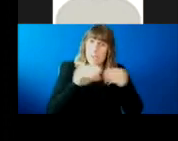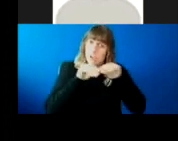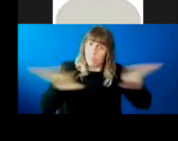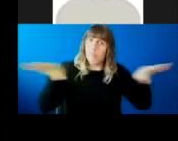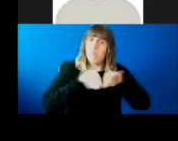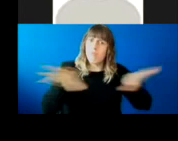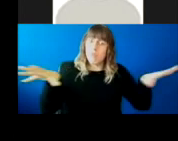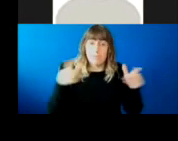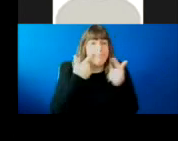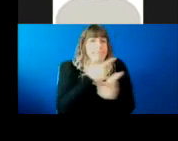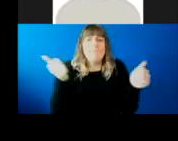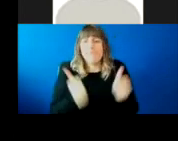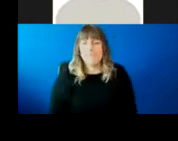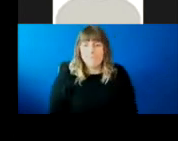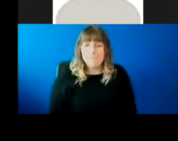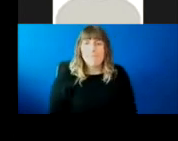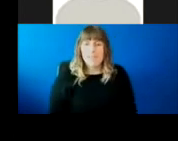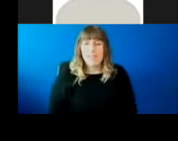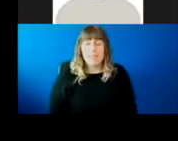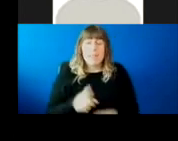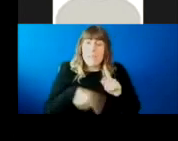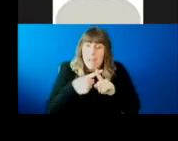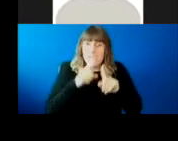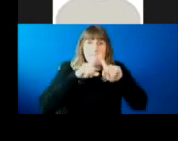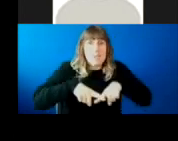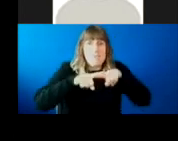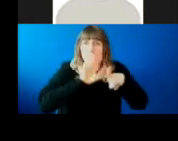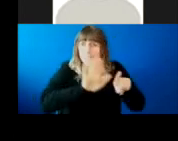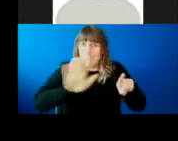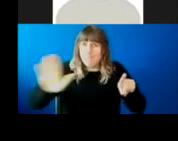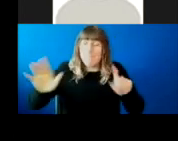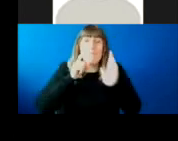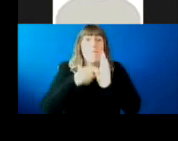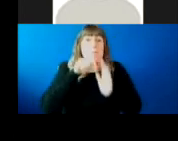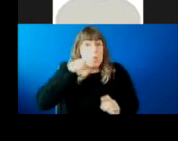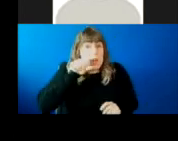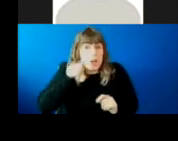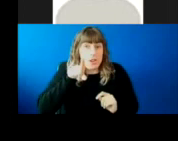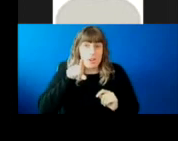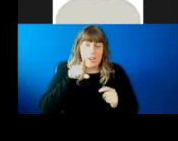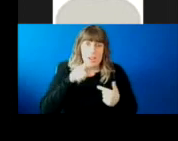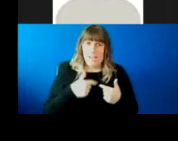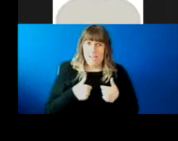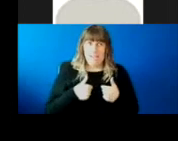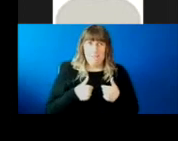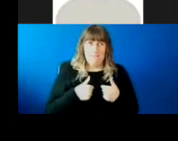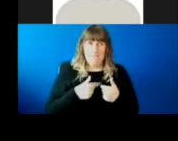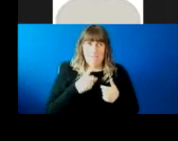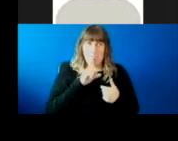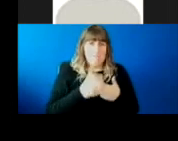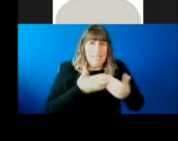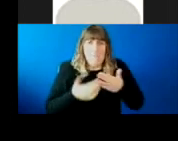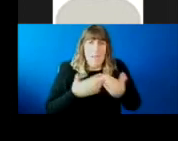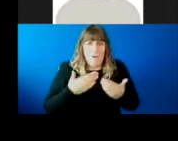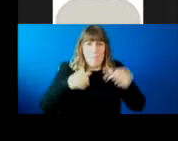out. And it's different for every channel. For example, for Twitter, I really don't think it matters how much you